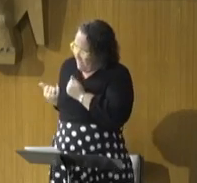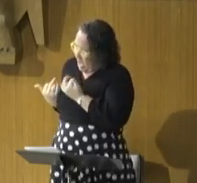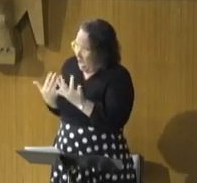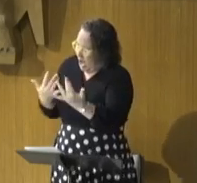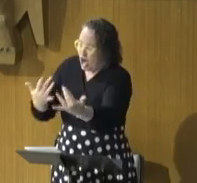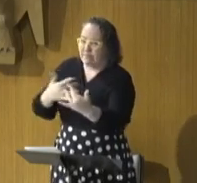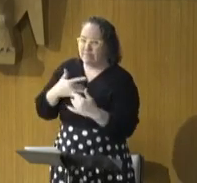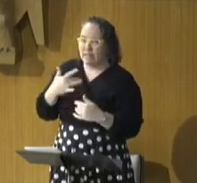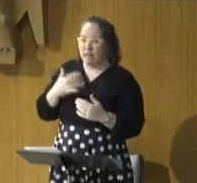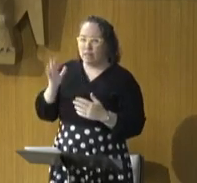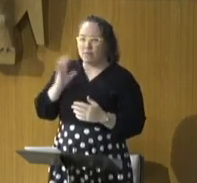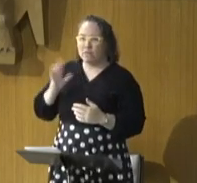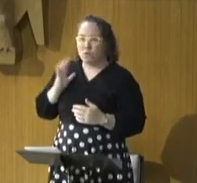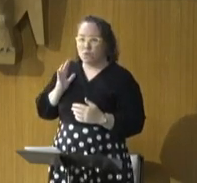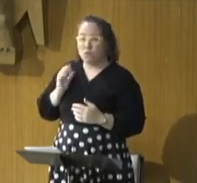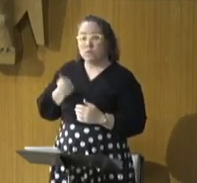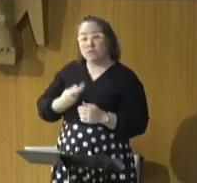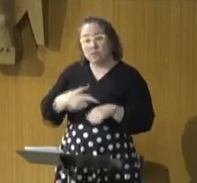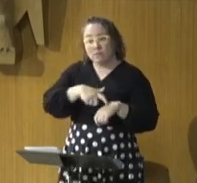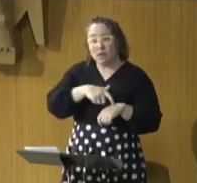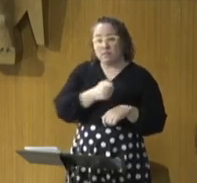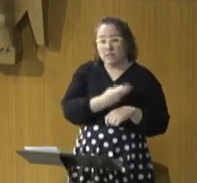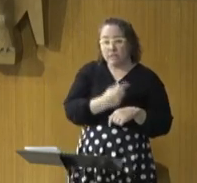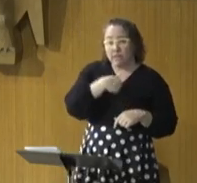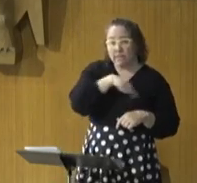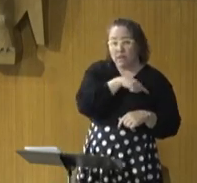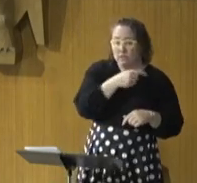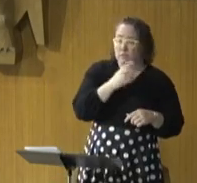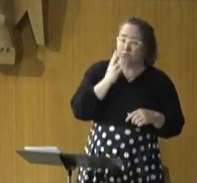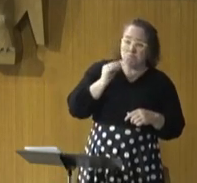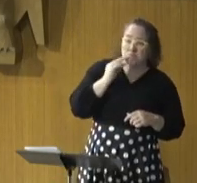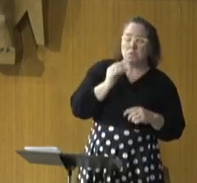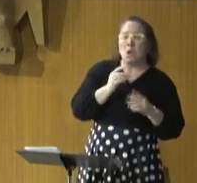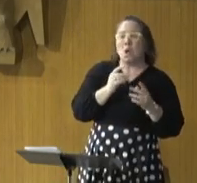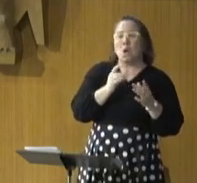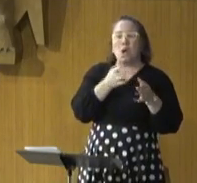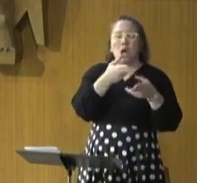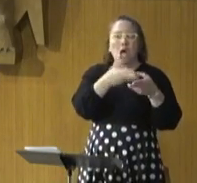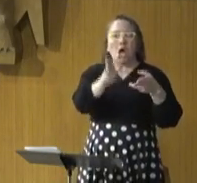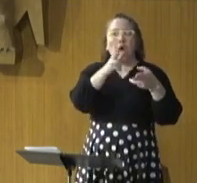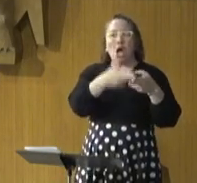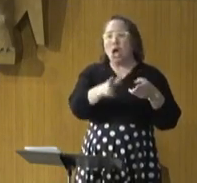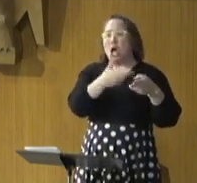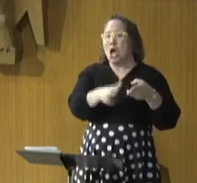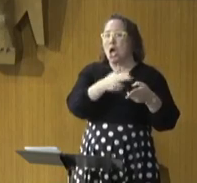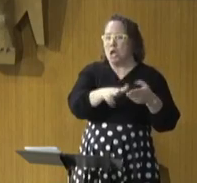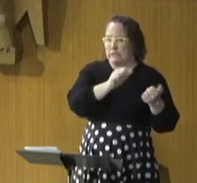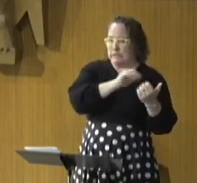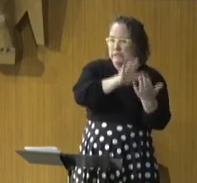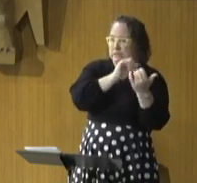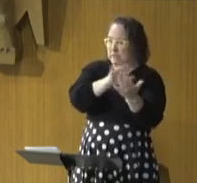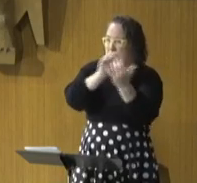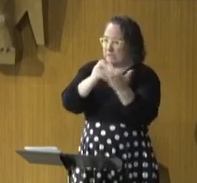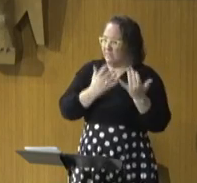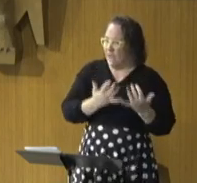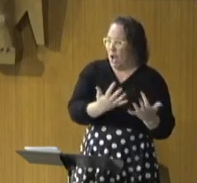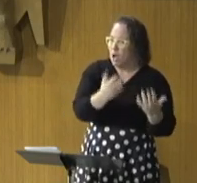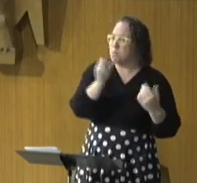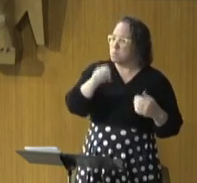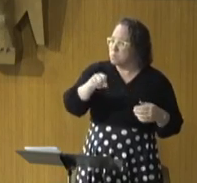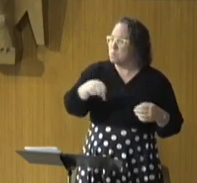others have simply felt its heat from a distance or heard stories of other people's encounters with the furnace themselves.